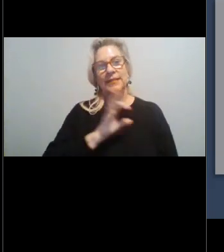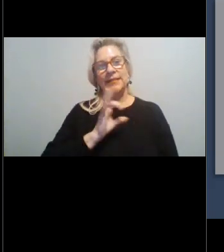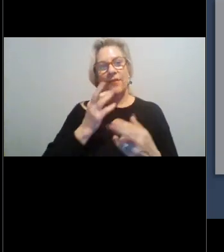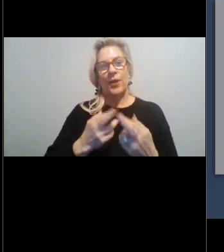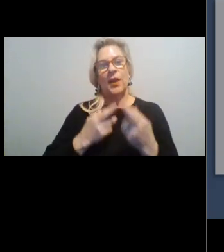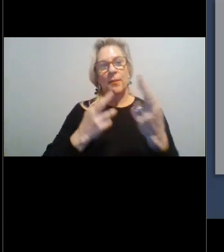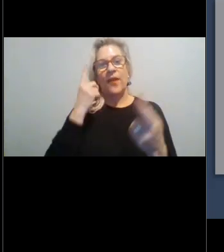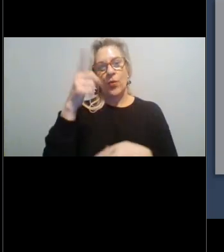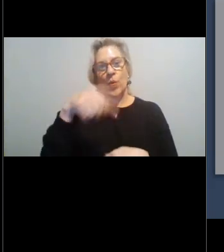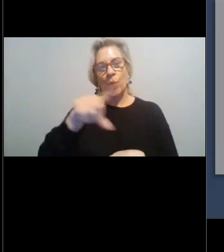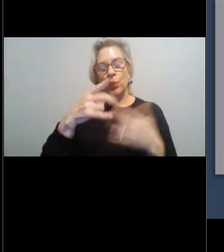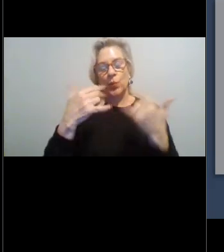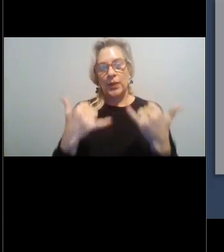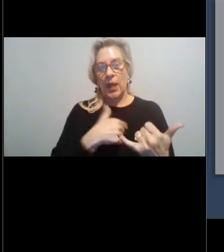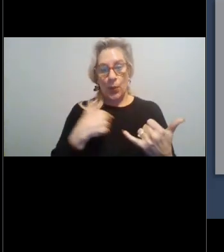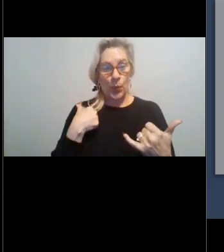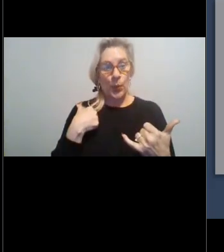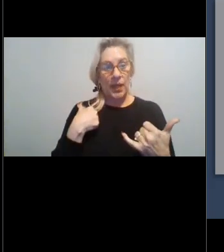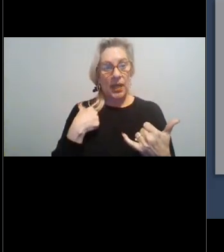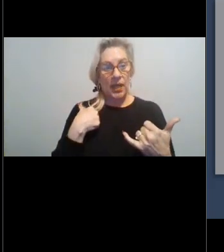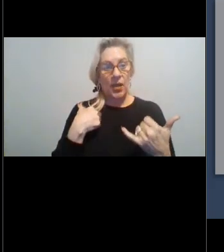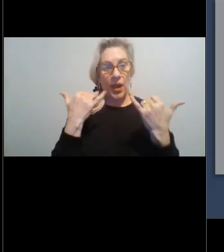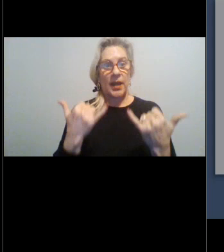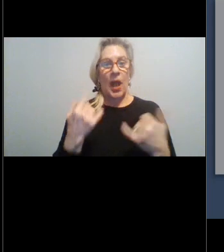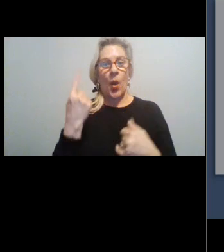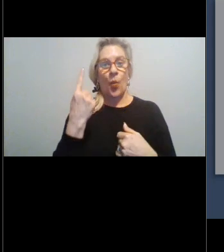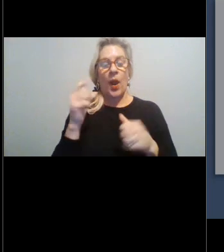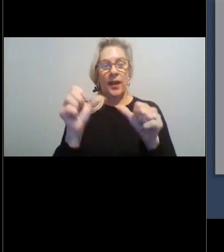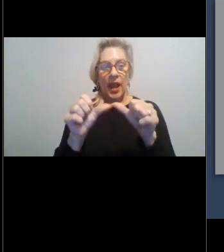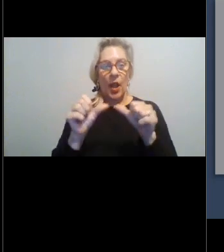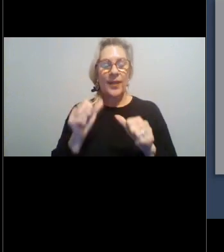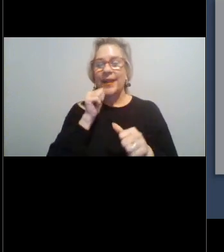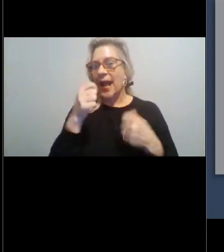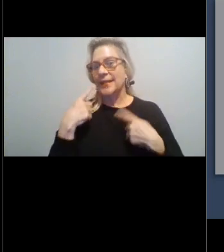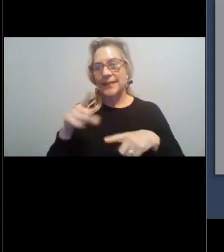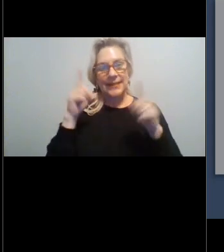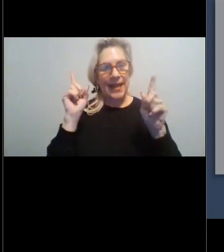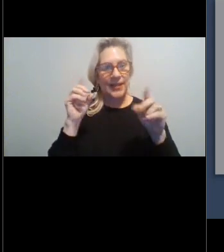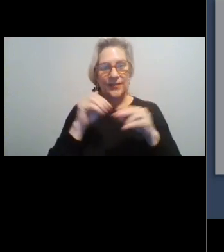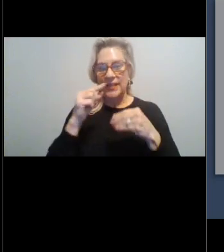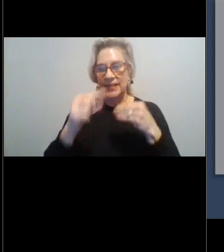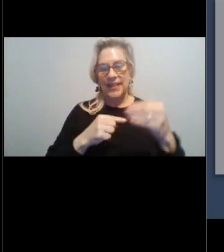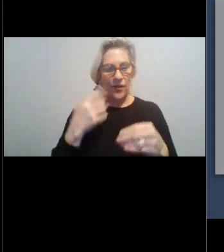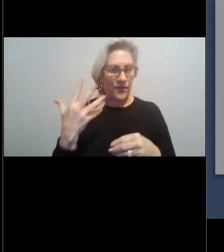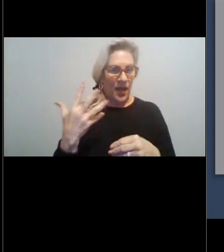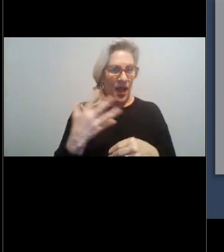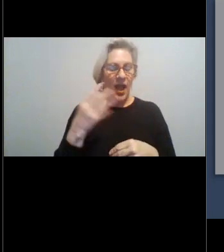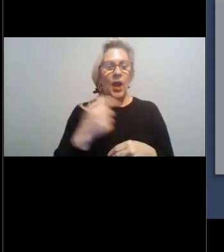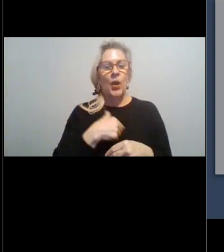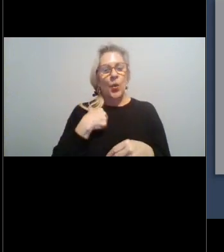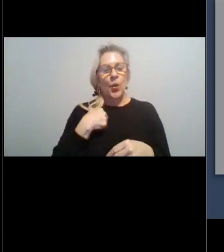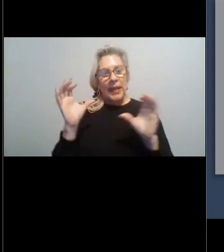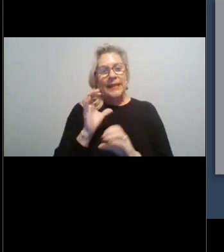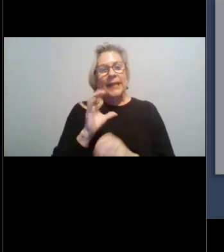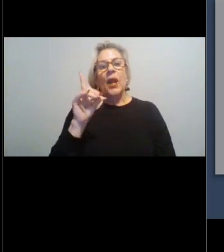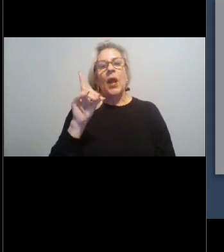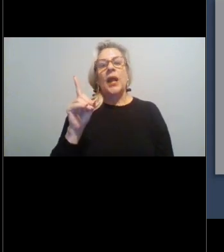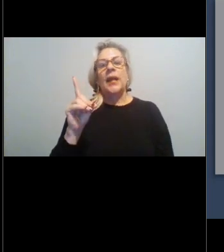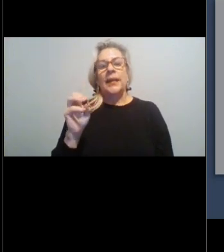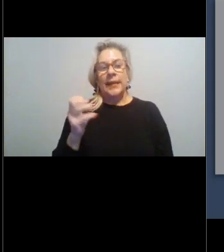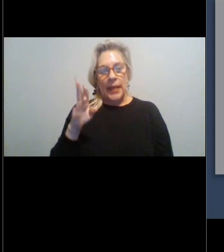before you today. We are one of the jurisdictions that was not successful in Cycle 5, and we did our debrief with Lori